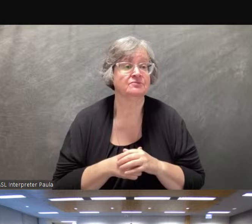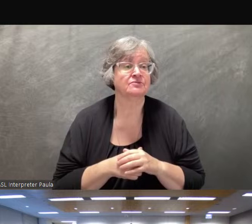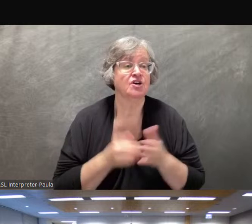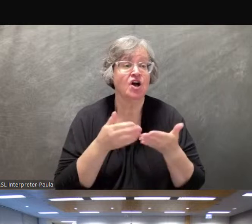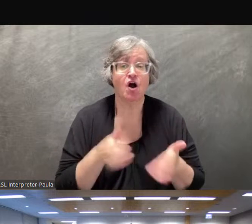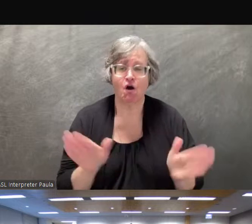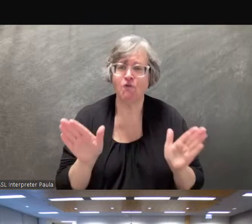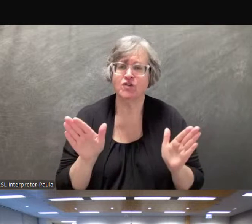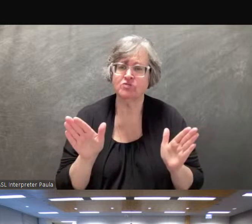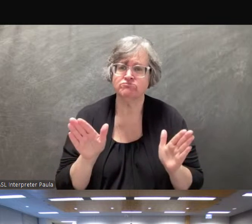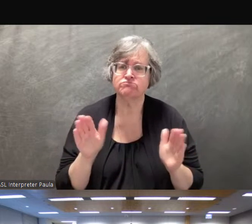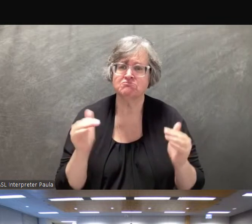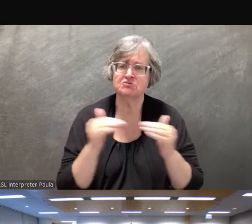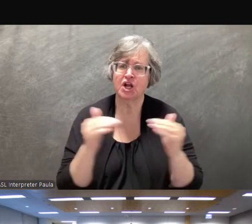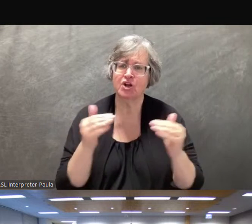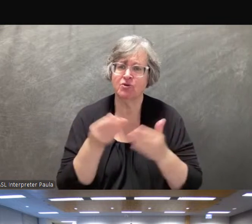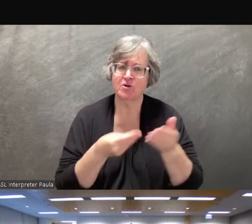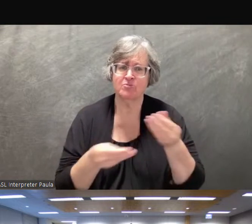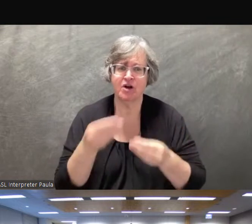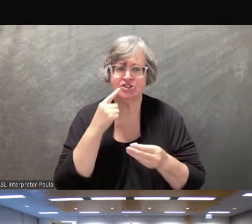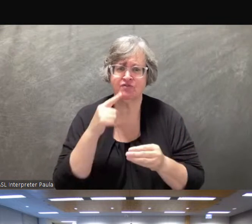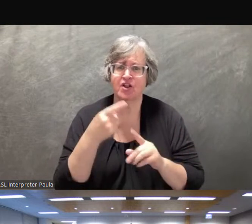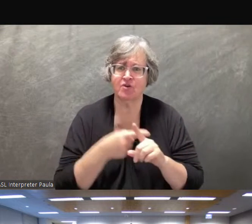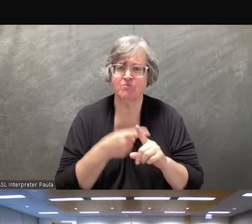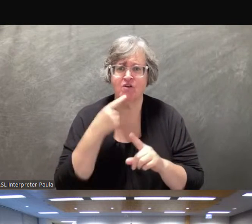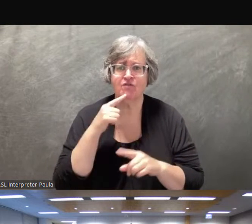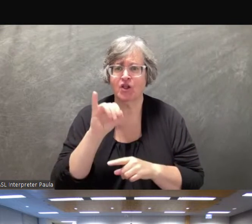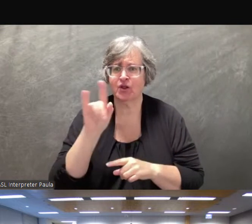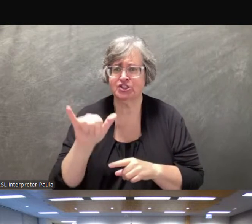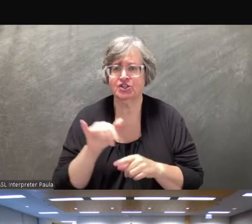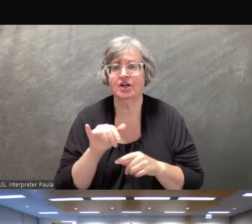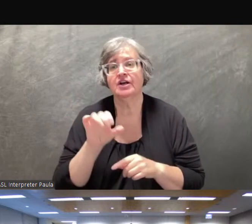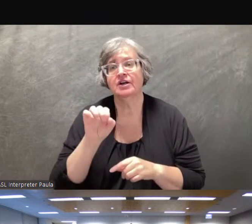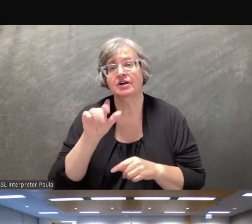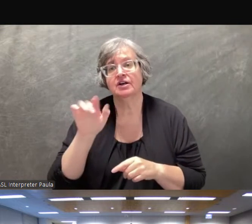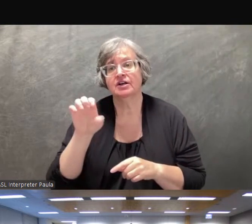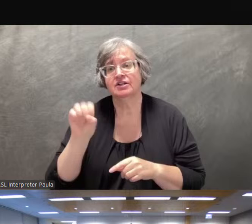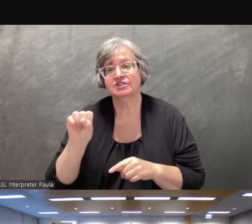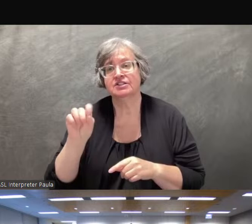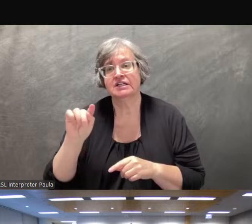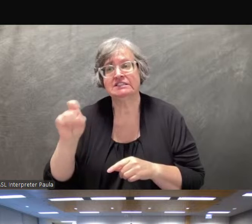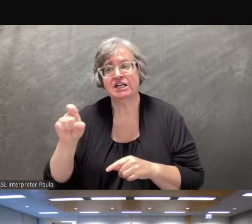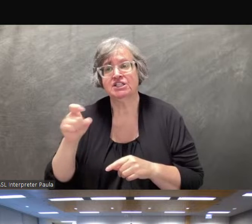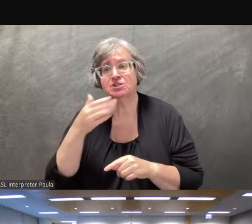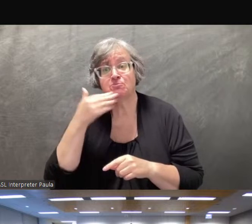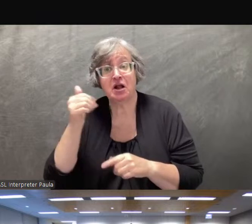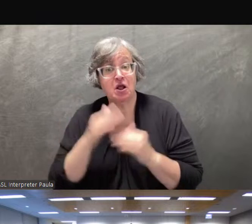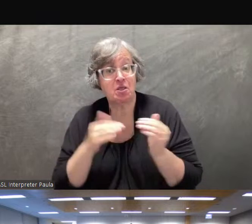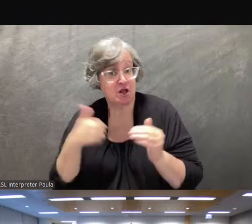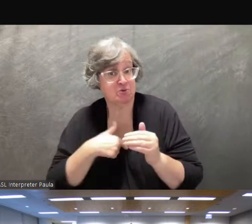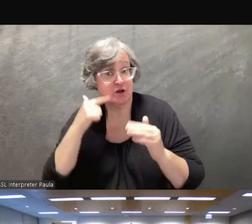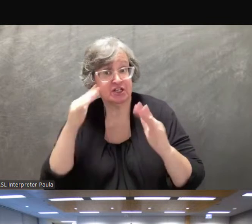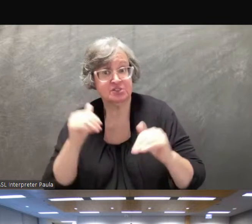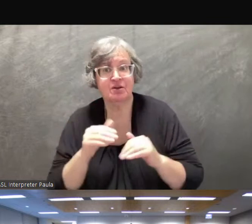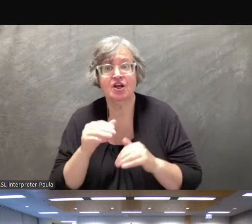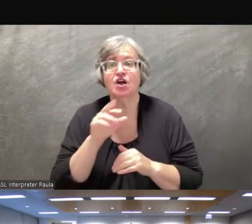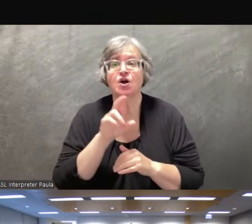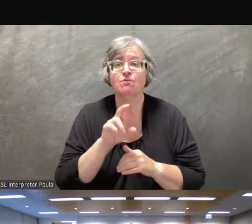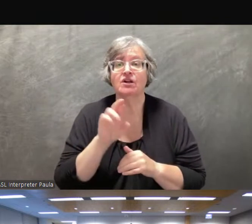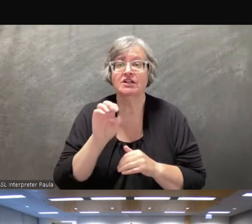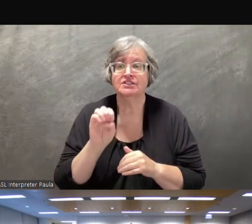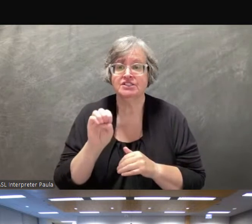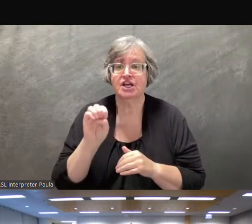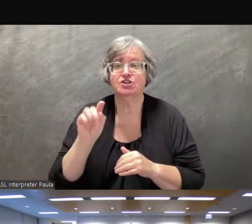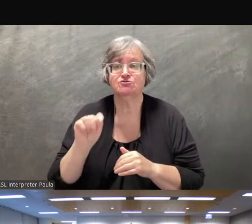Overall, pretty much coming in right at budget for the month in July. So sales tax is performing a little bit better than we anticipated. The real estate transfer